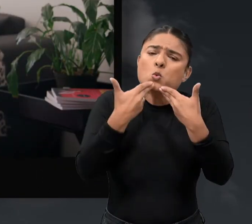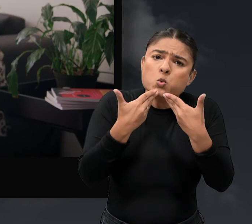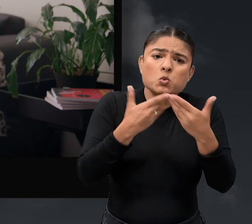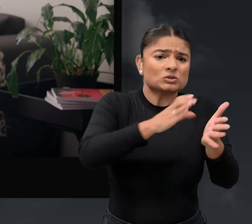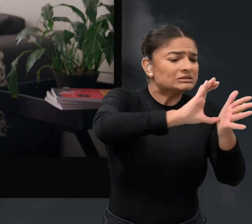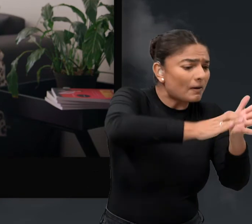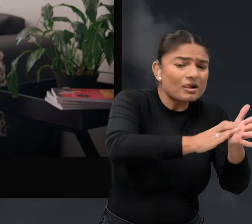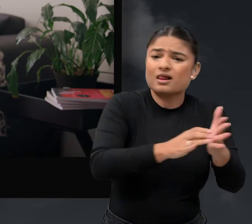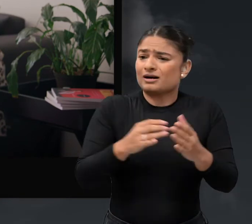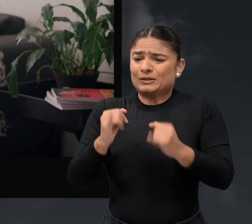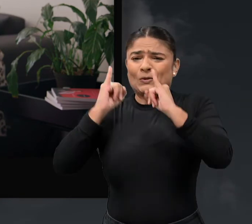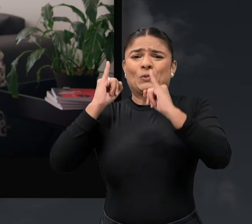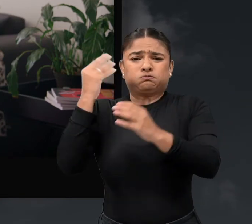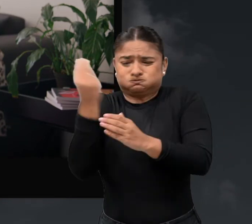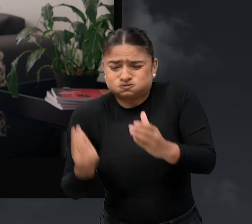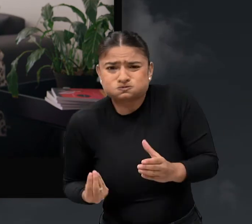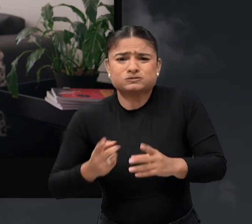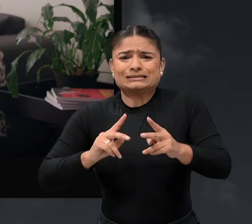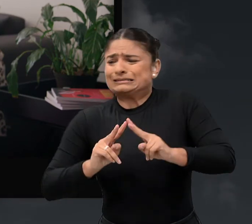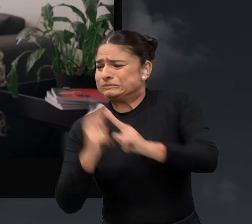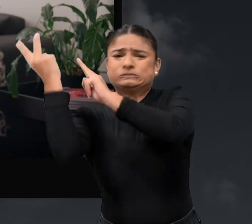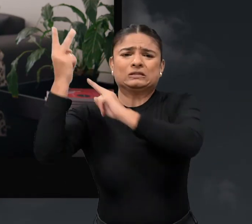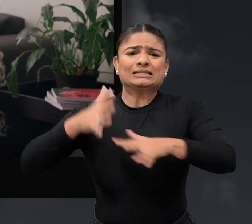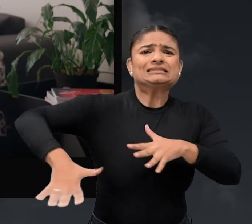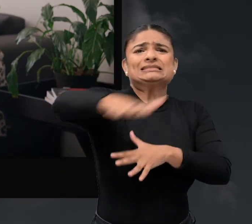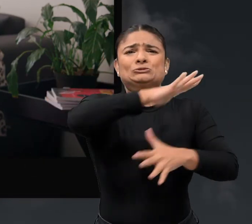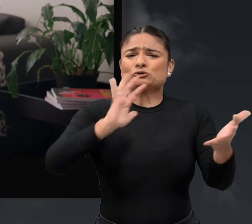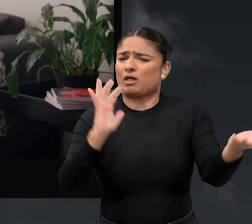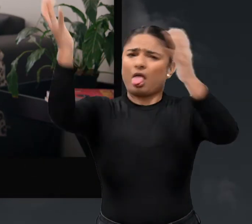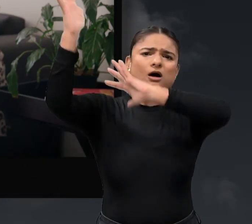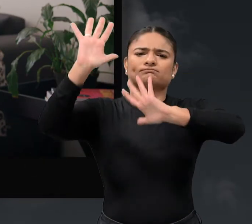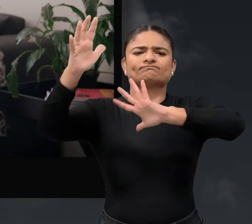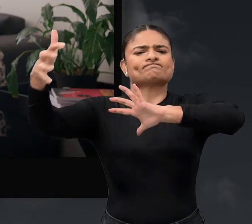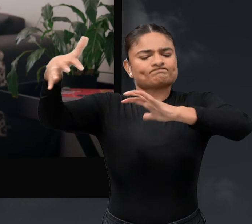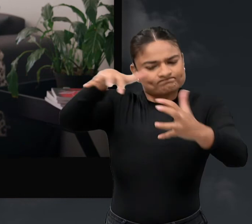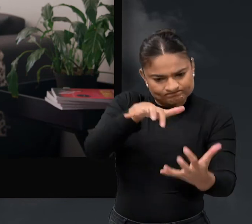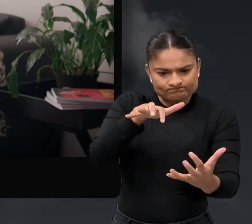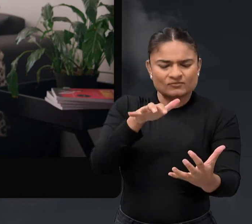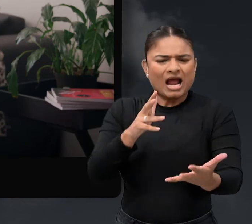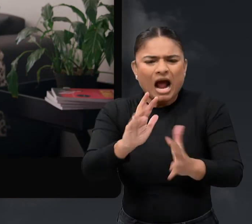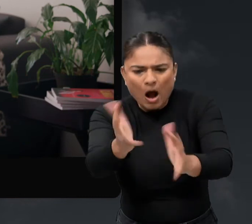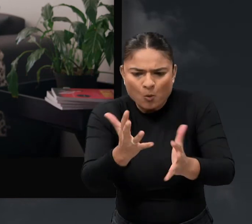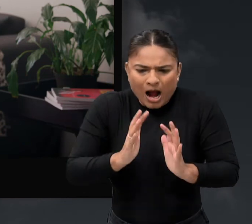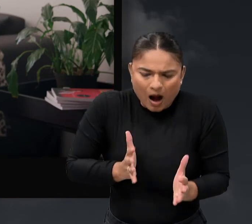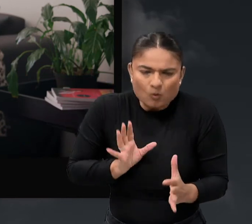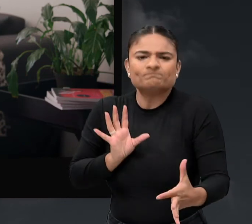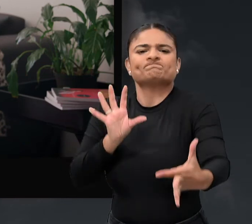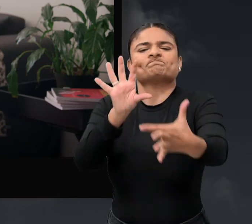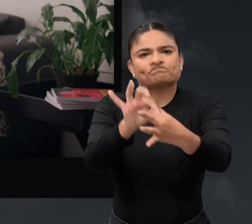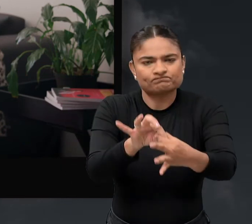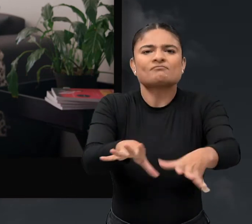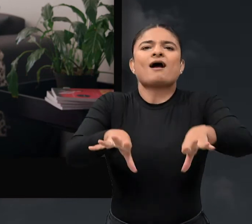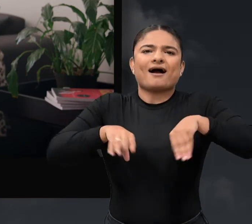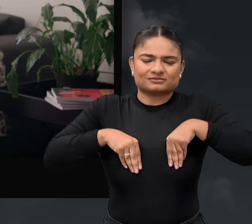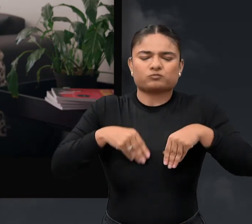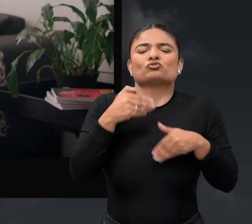have a disability, whether you have an injury, whatever circumstances, debilitating situation, you have to meet them halfway. You have to tell